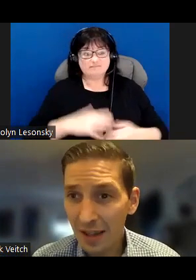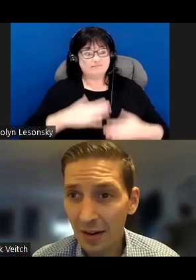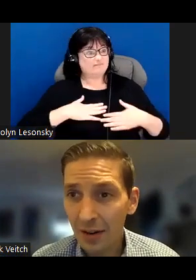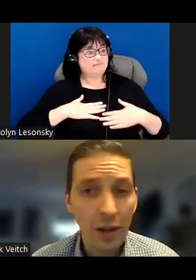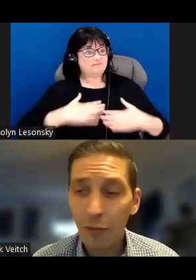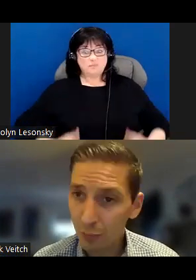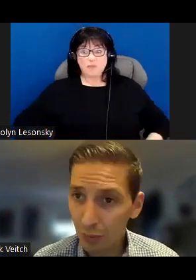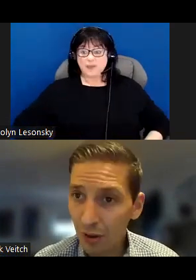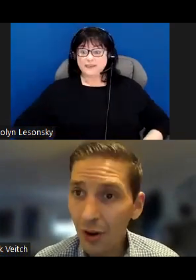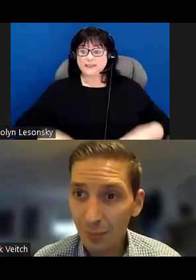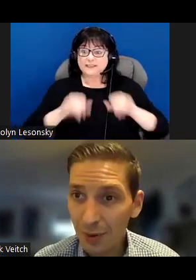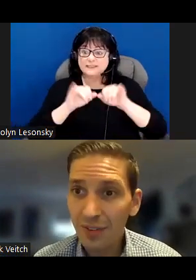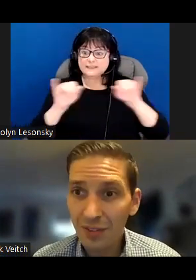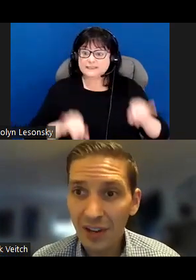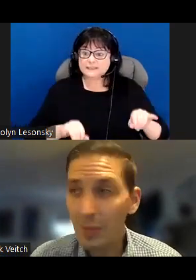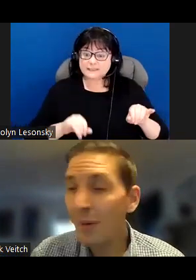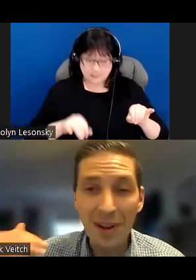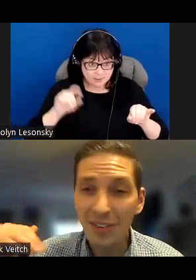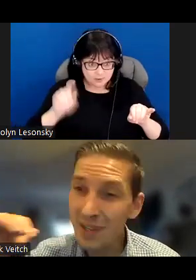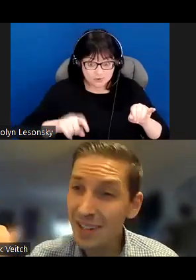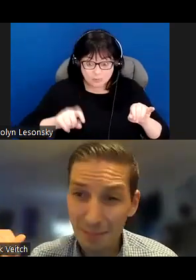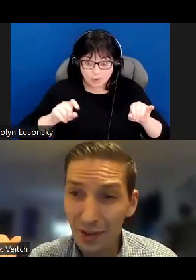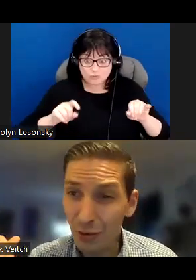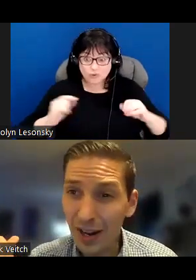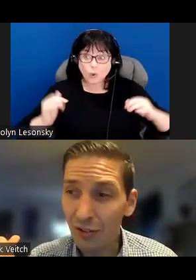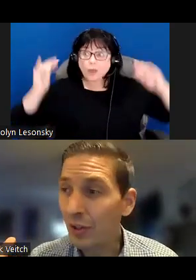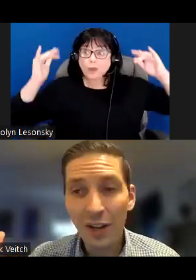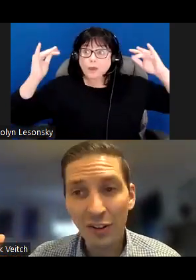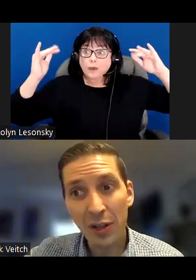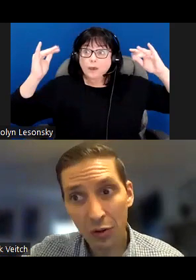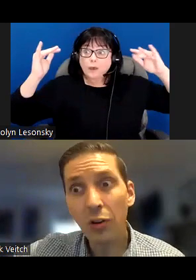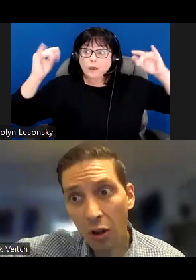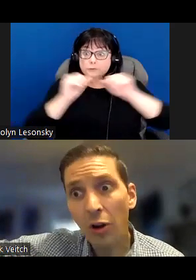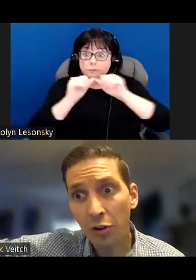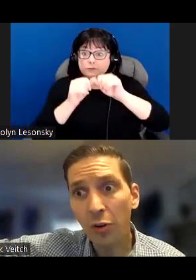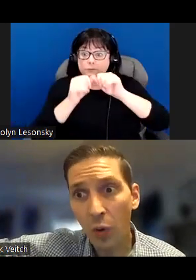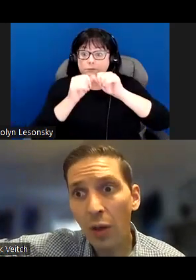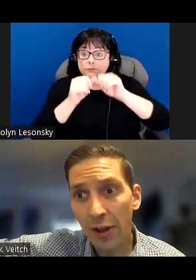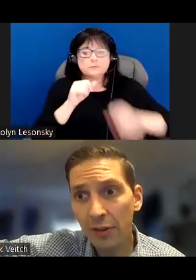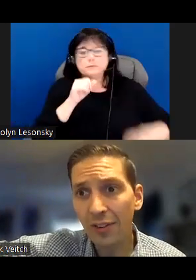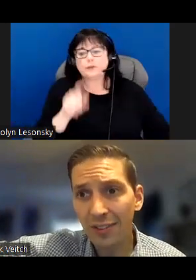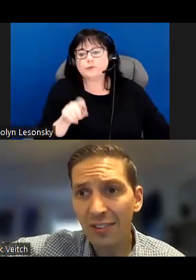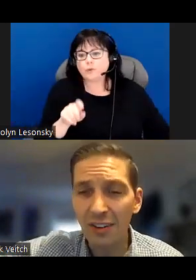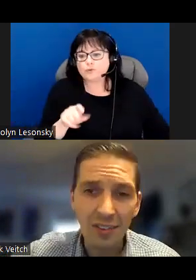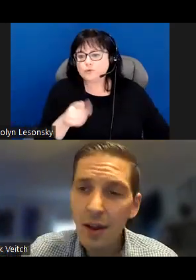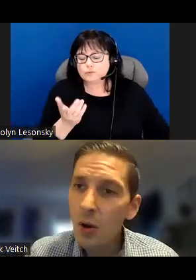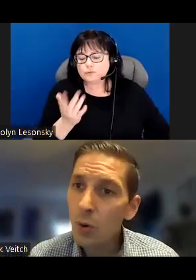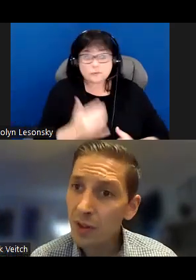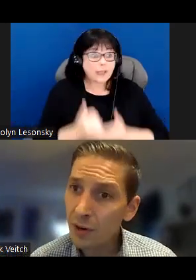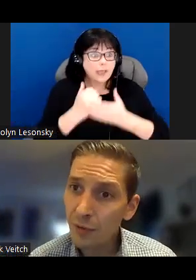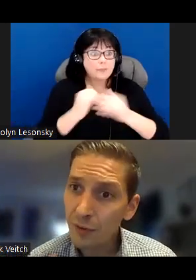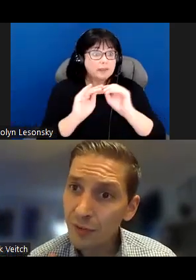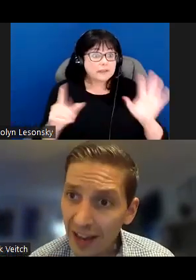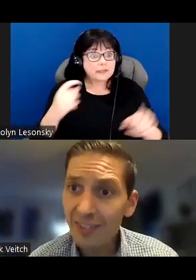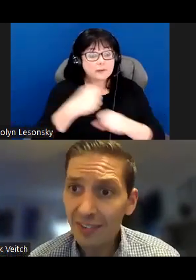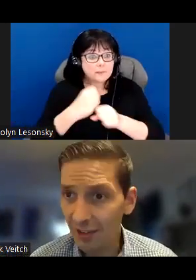meant to be there for prolonged periods of time. We're not meant to be in that peak arousal to make good, long-term, well thought out decisions.